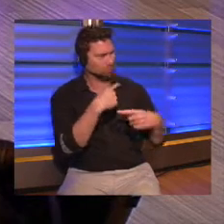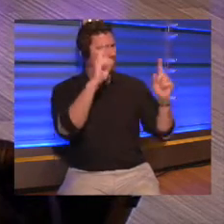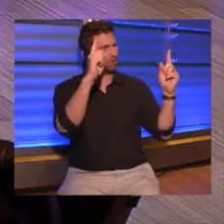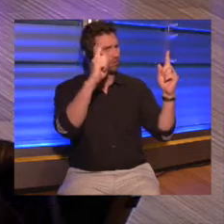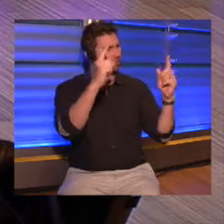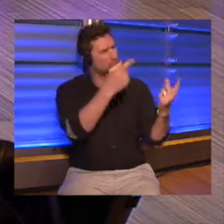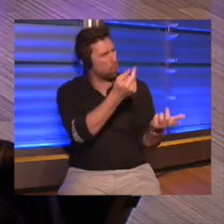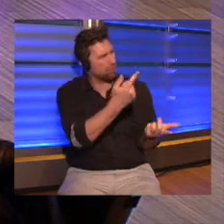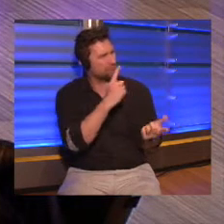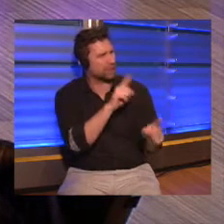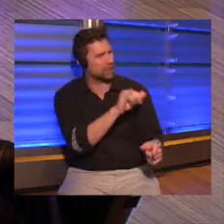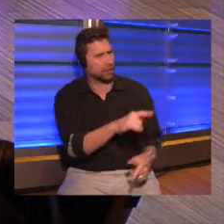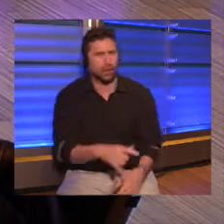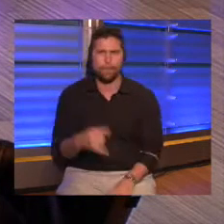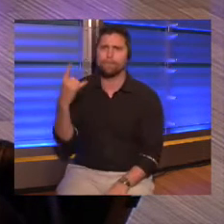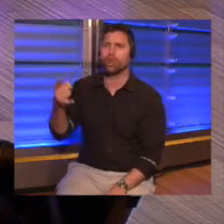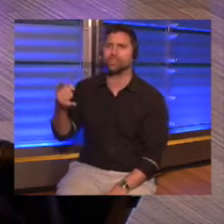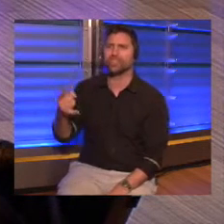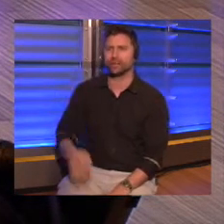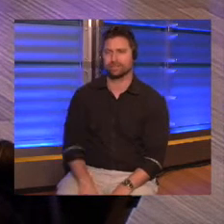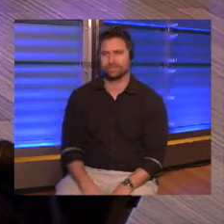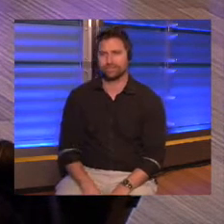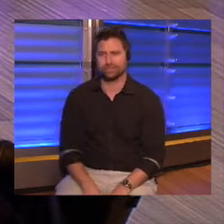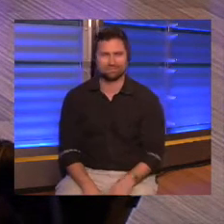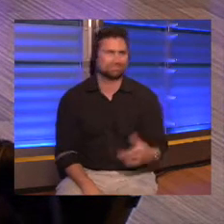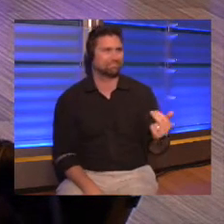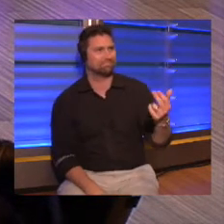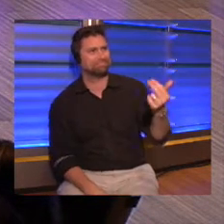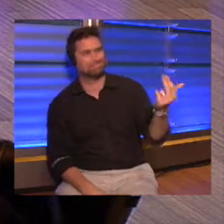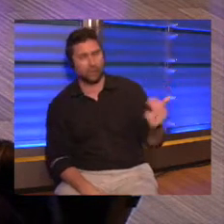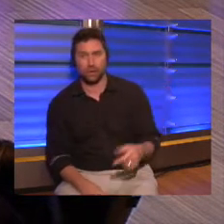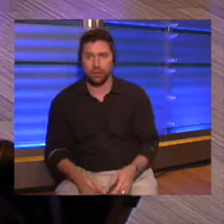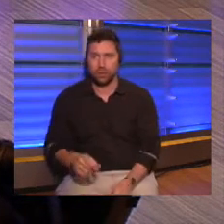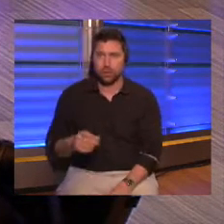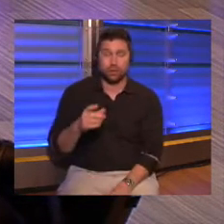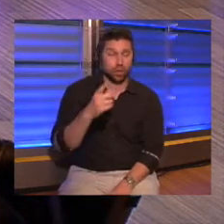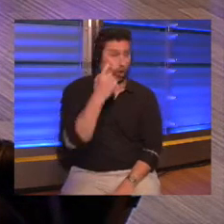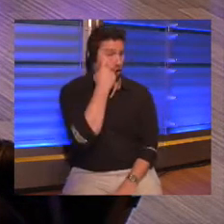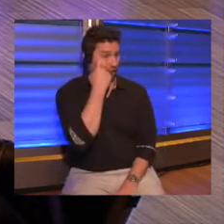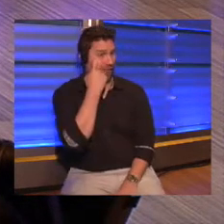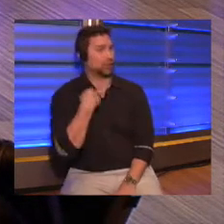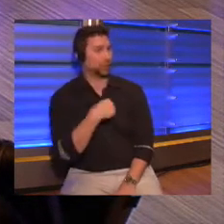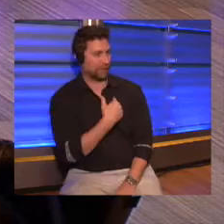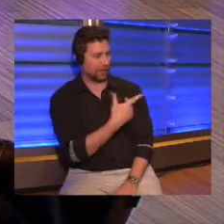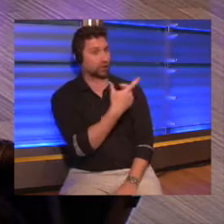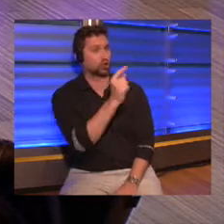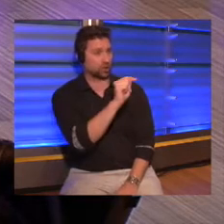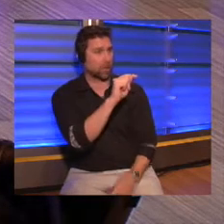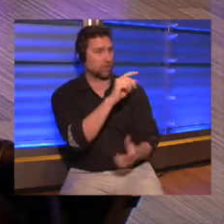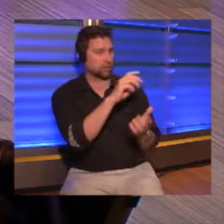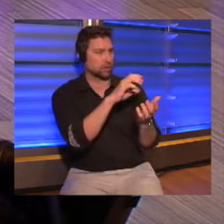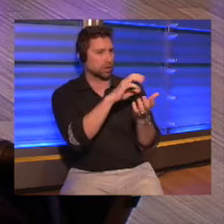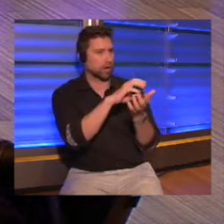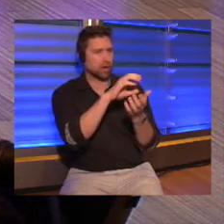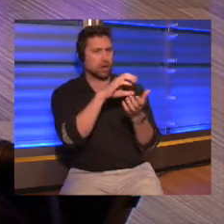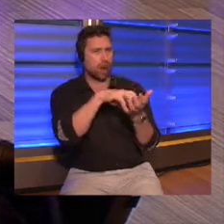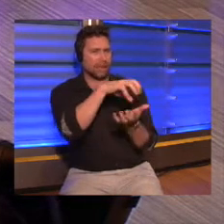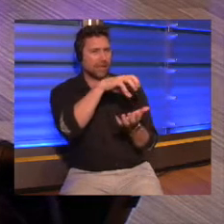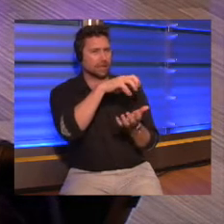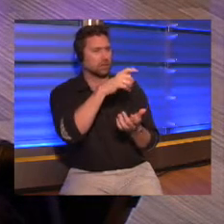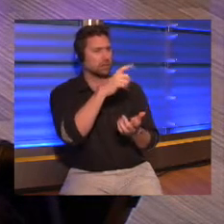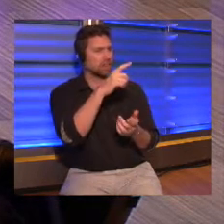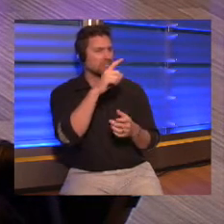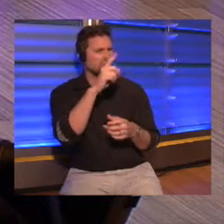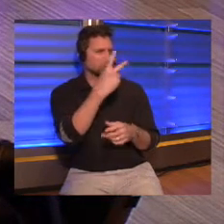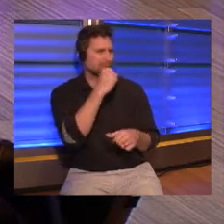say? Bullshit. So, I mean, earlier today we had Georgetown Cupcake, the two sisters who are the founders, and they're